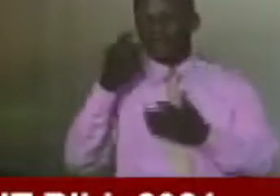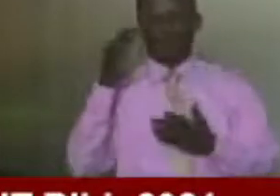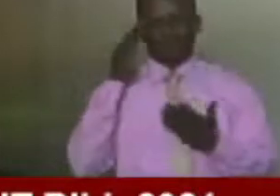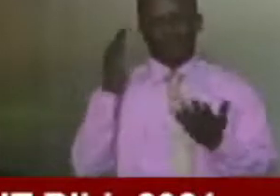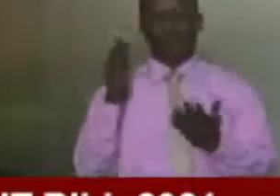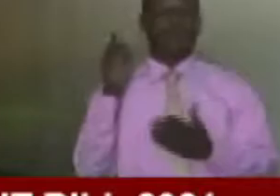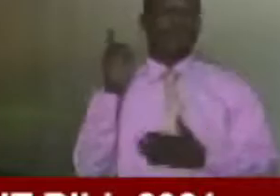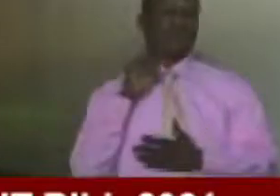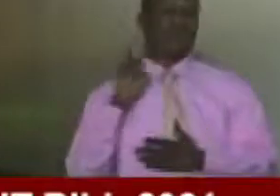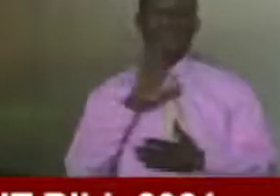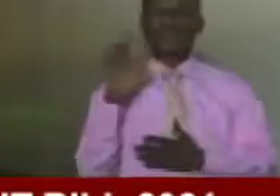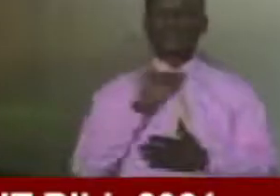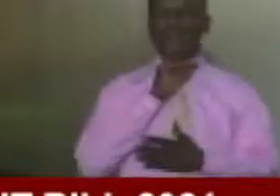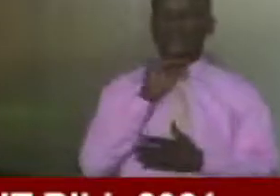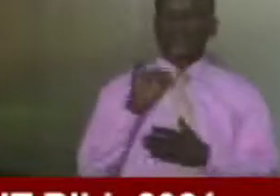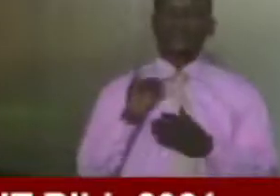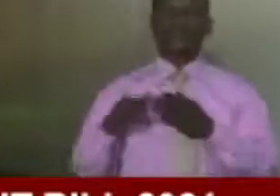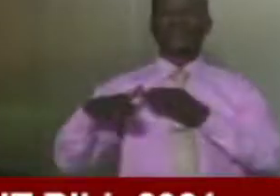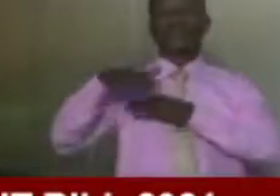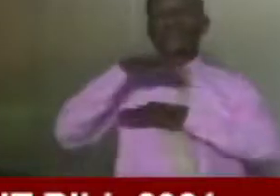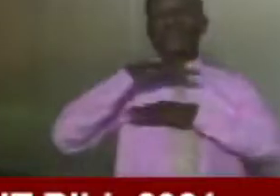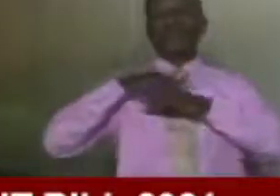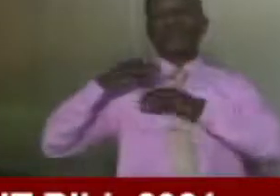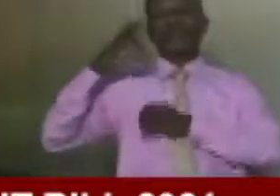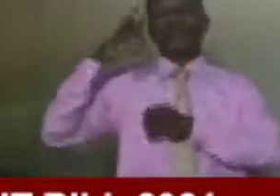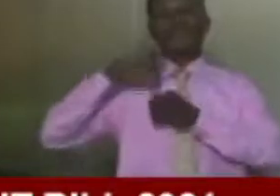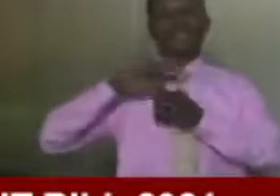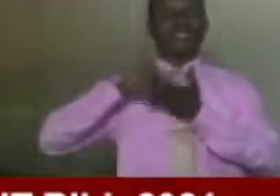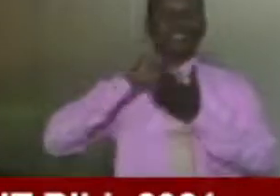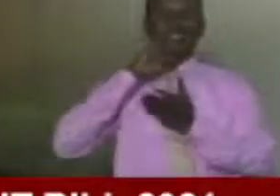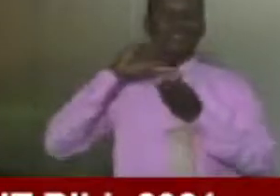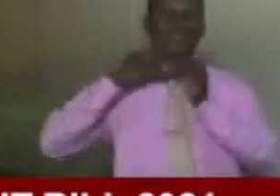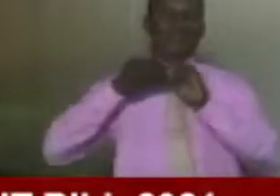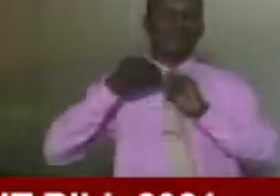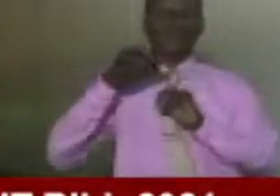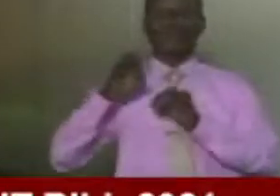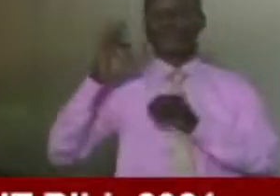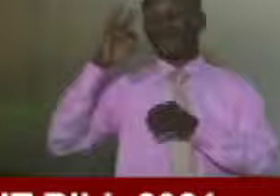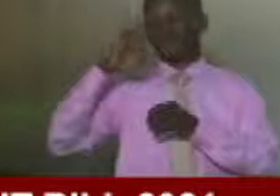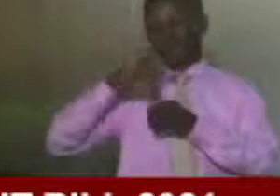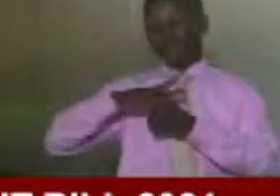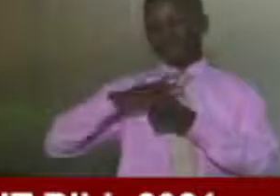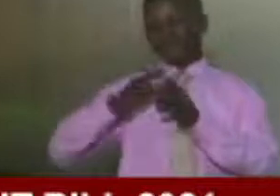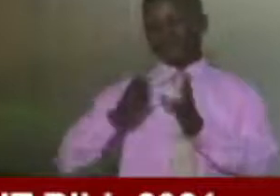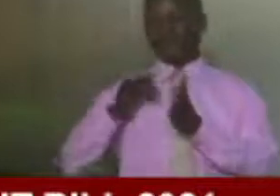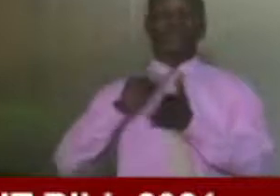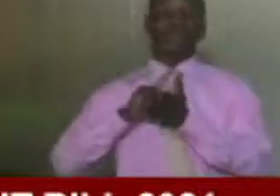where there is overvoting vis-a-vis number of voters that were accredited, that, that's